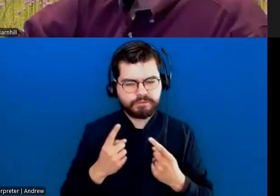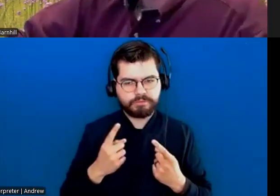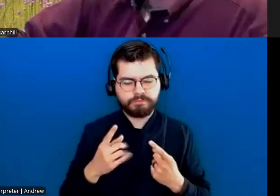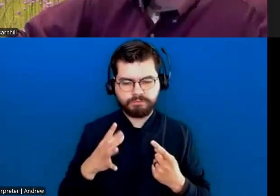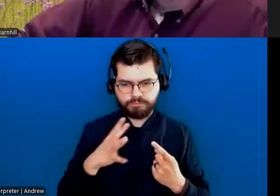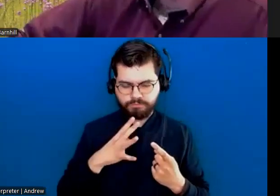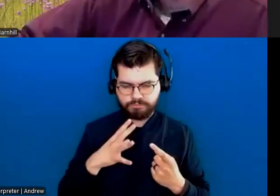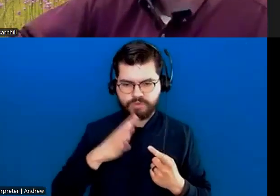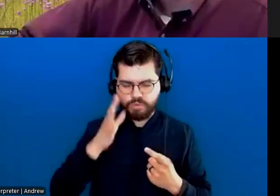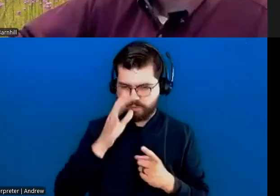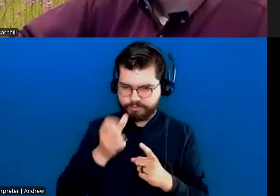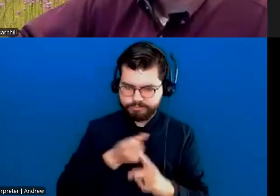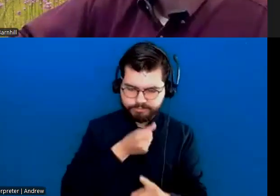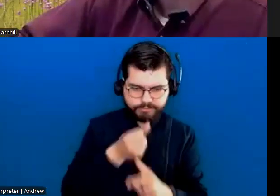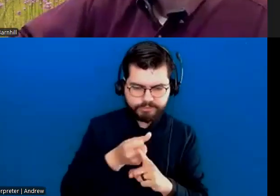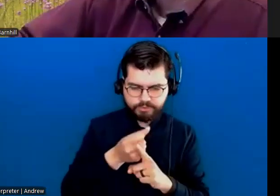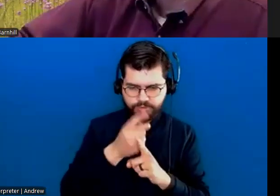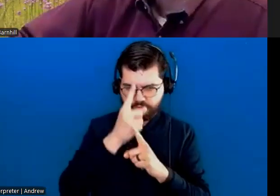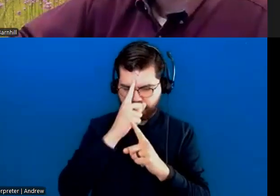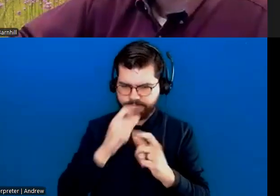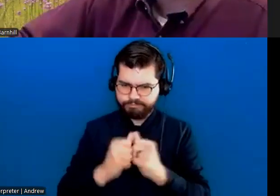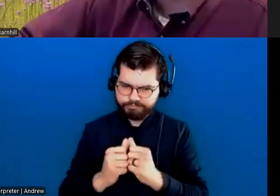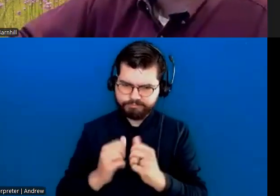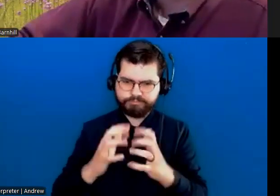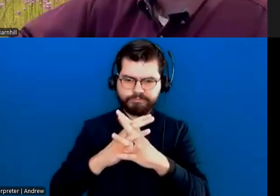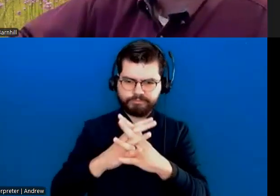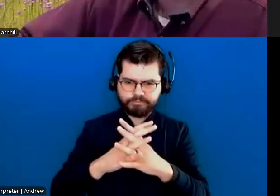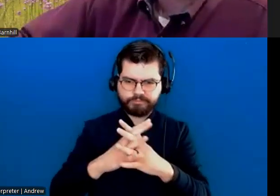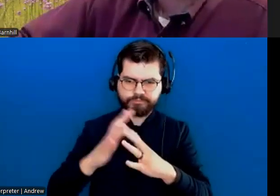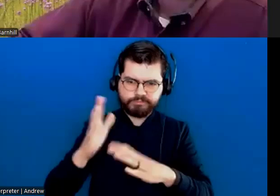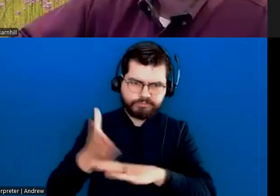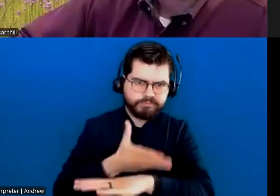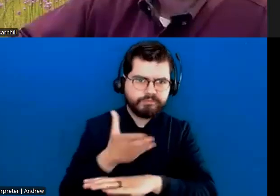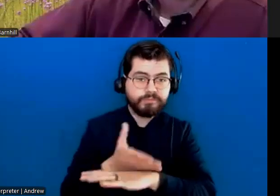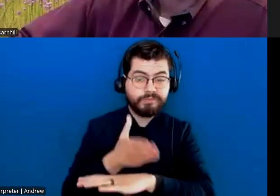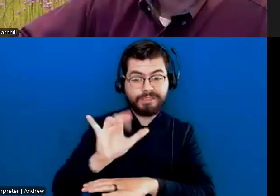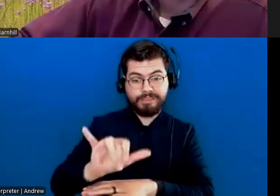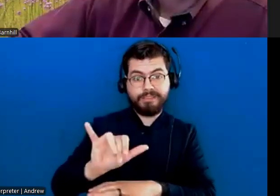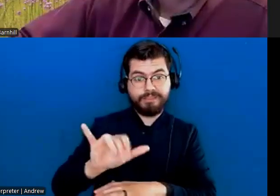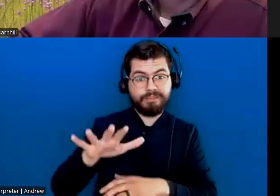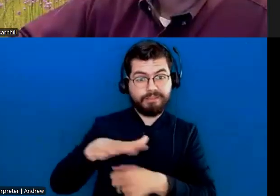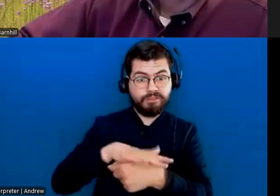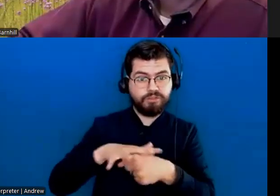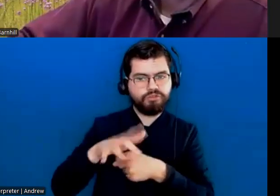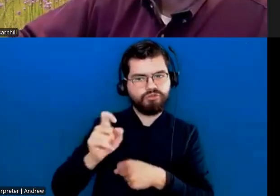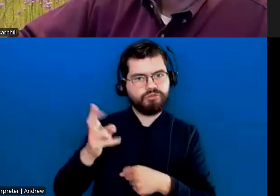to move into the restoration of the stand that historically should have been there.